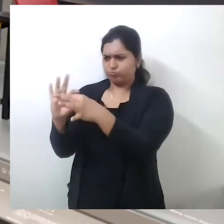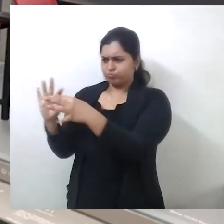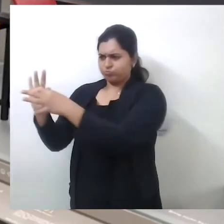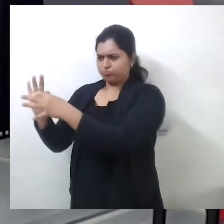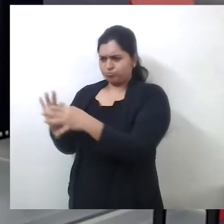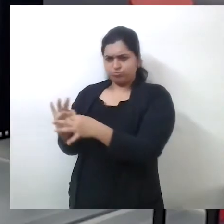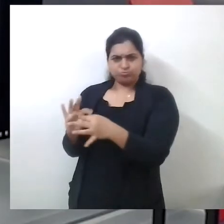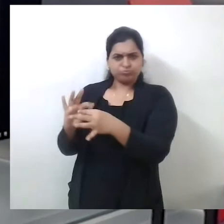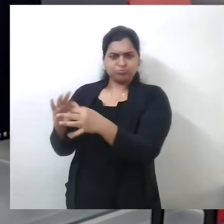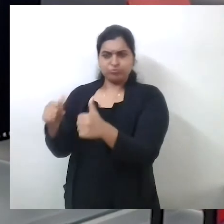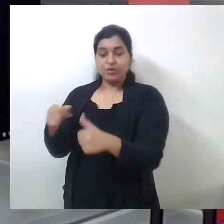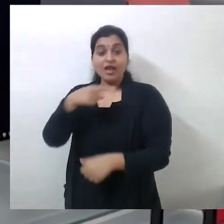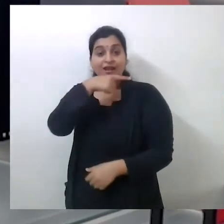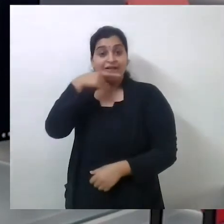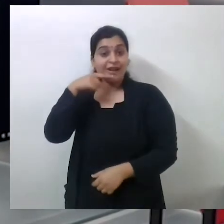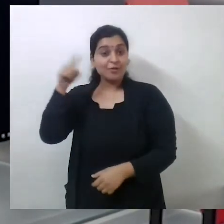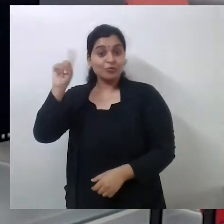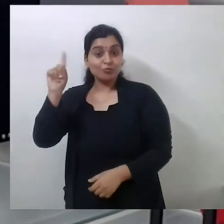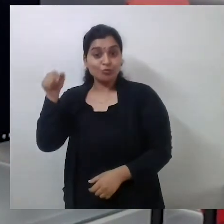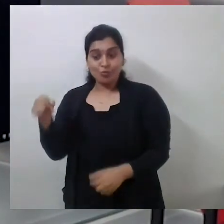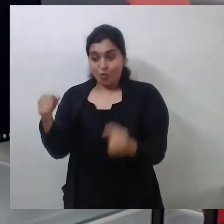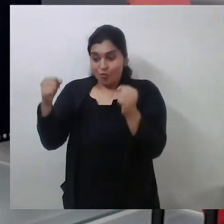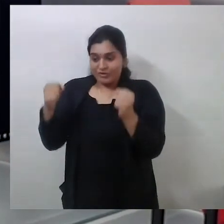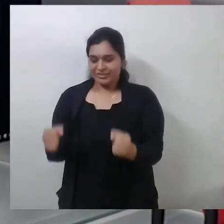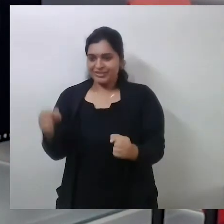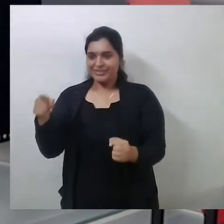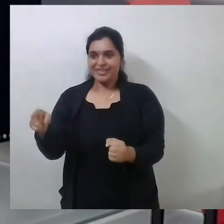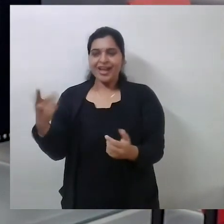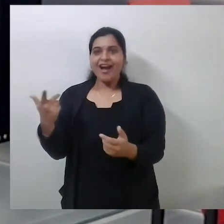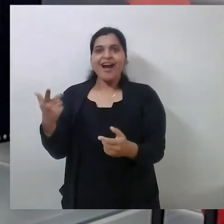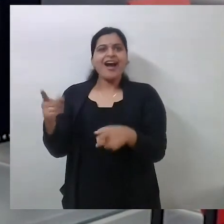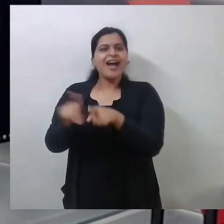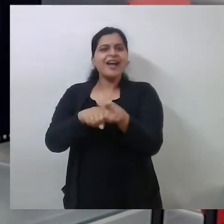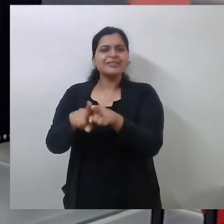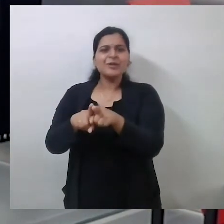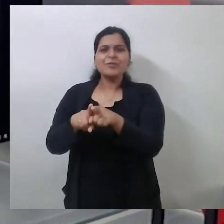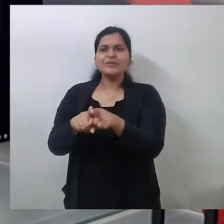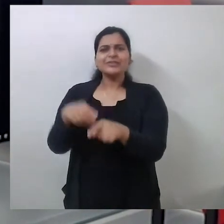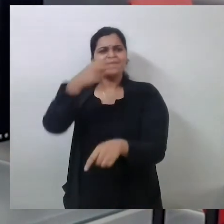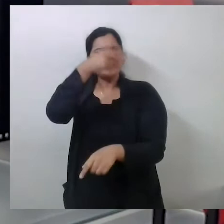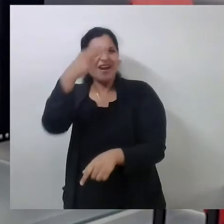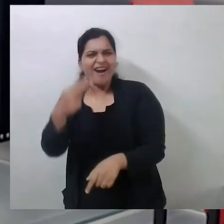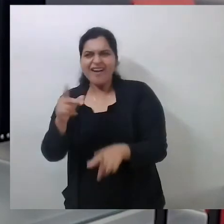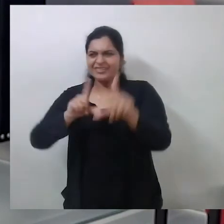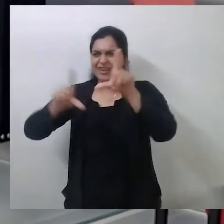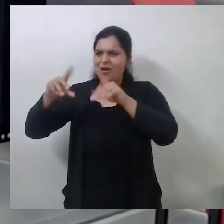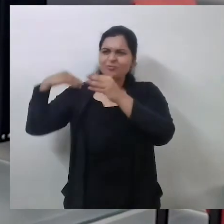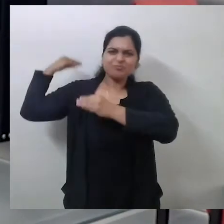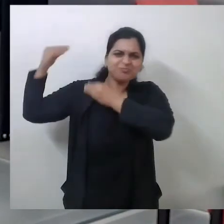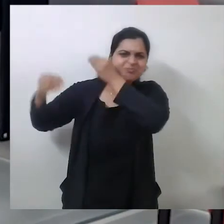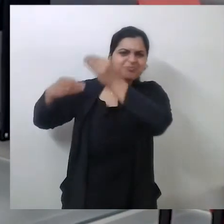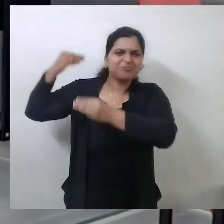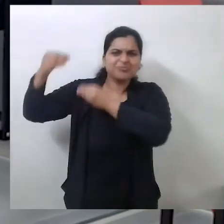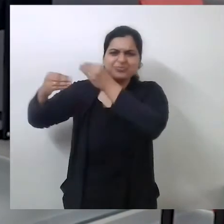endlessly. The red-blue chair is a wonderful example of how, in the history of modernism, art, architecture, and design have